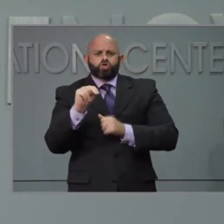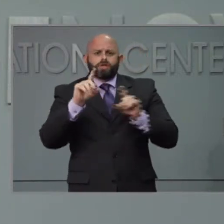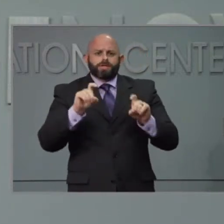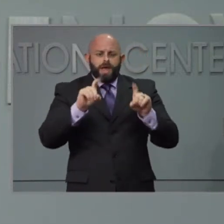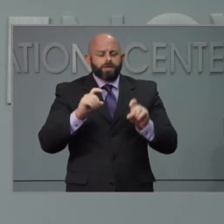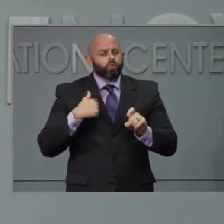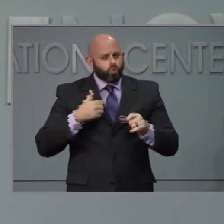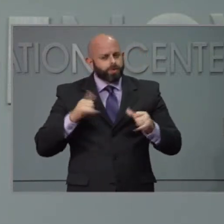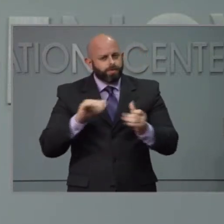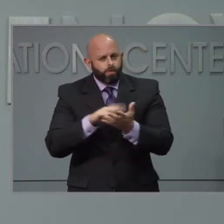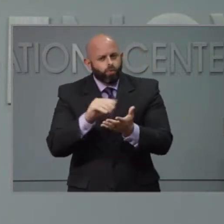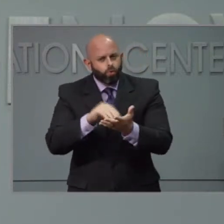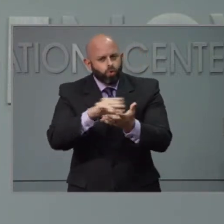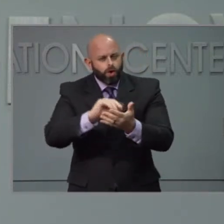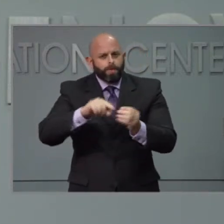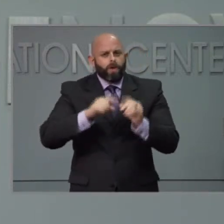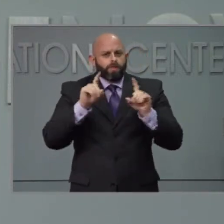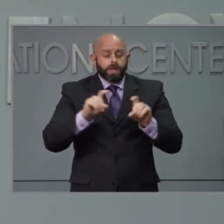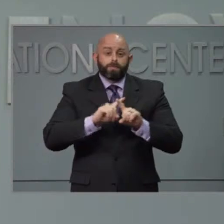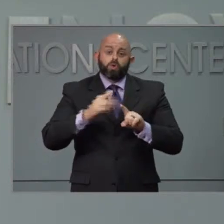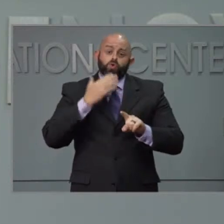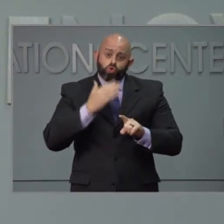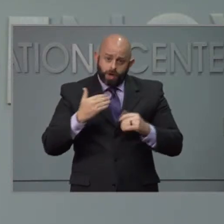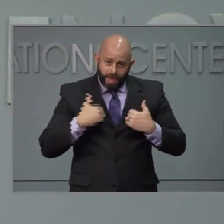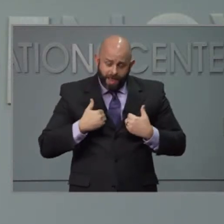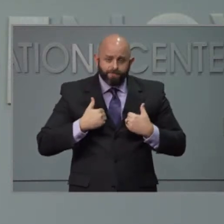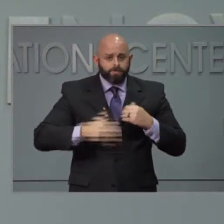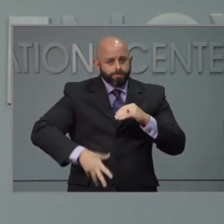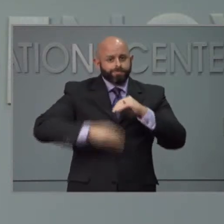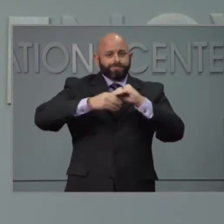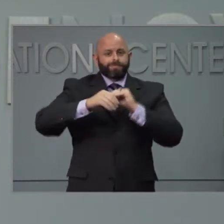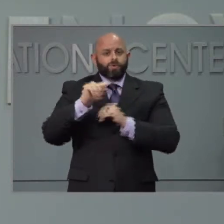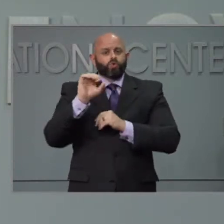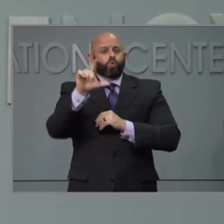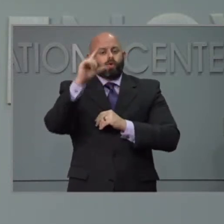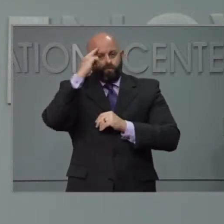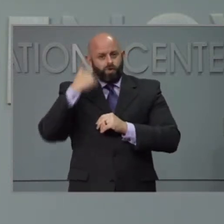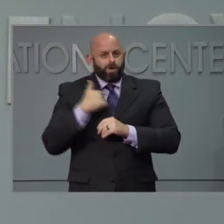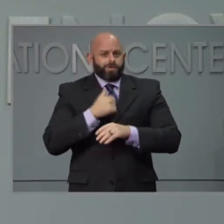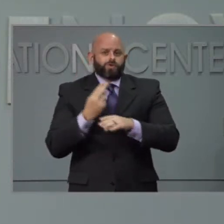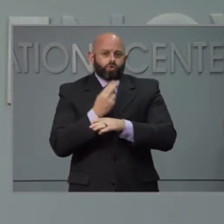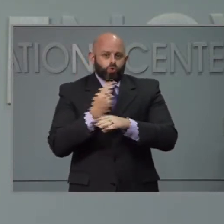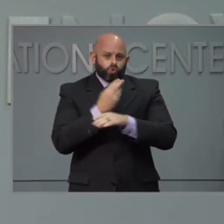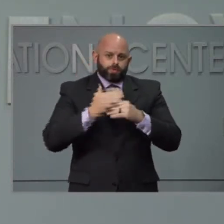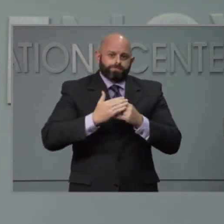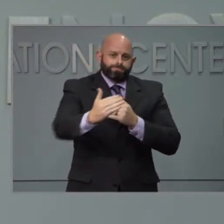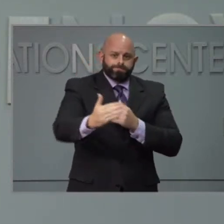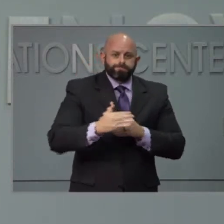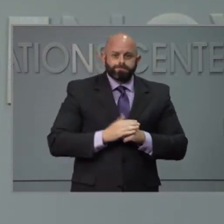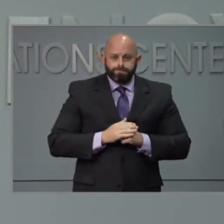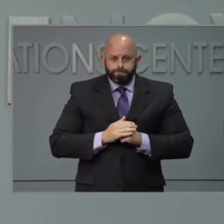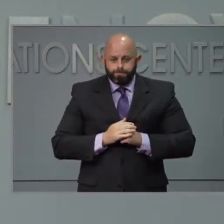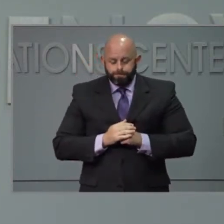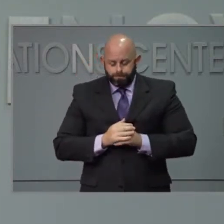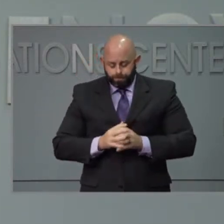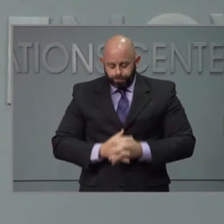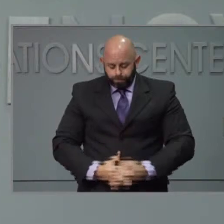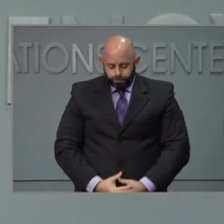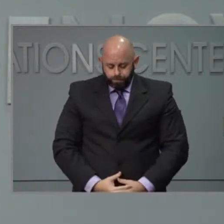as we go through this, but again, good to have another tool in our testing tool belt here as we go forward.